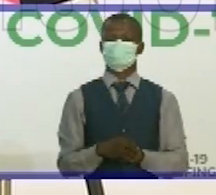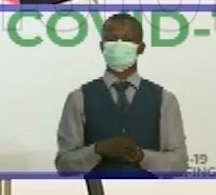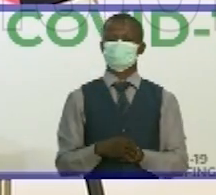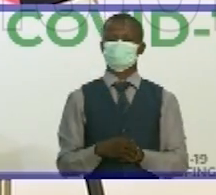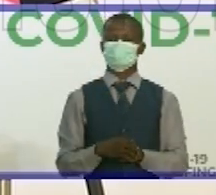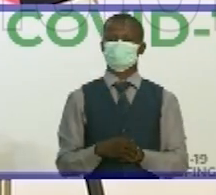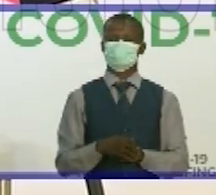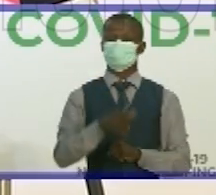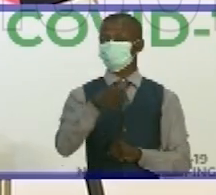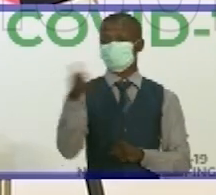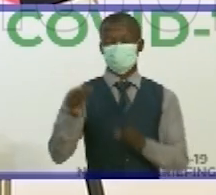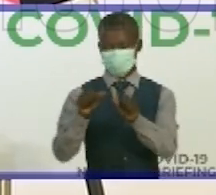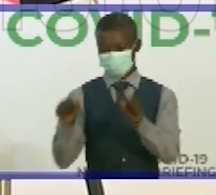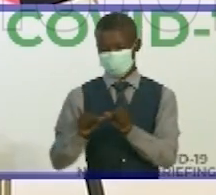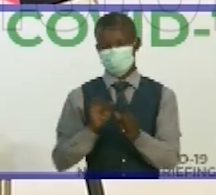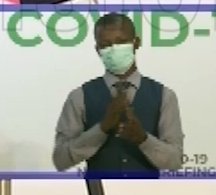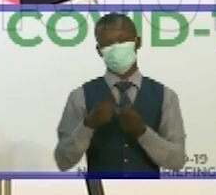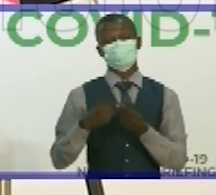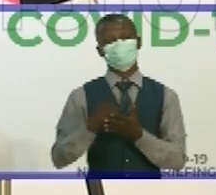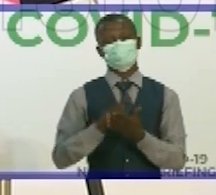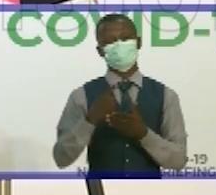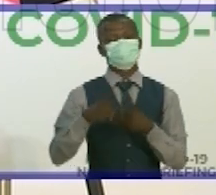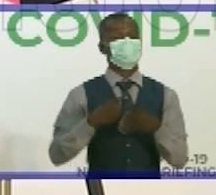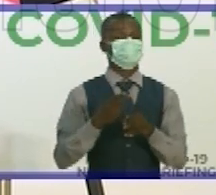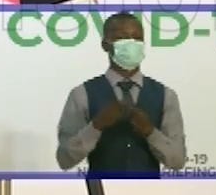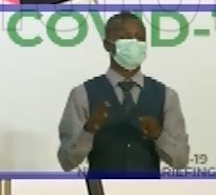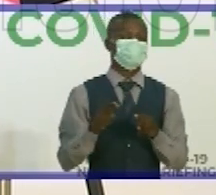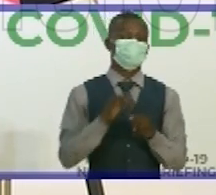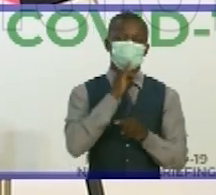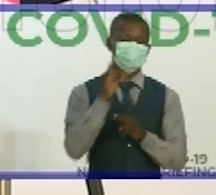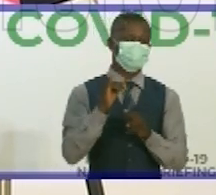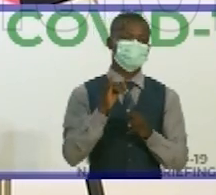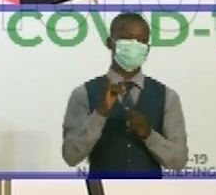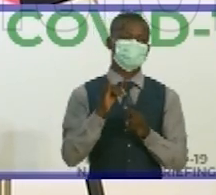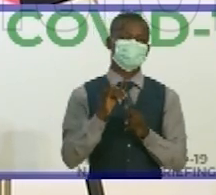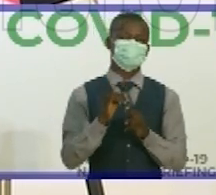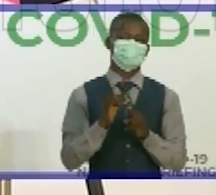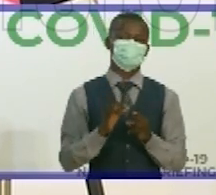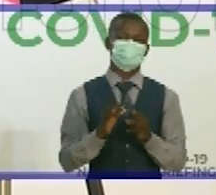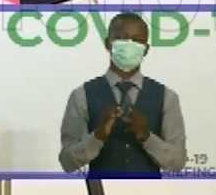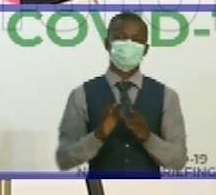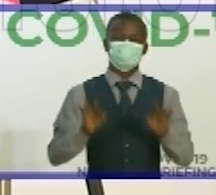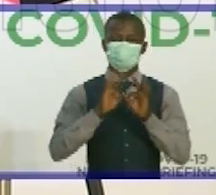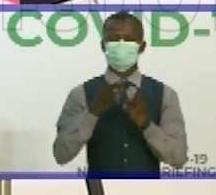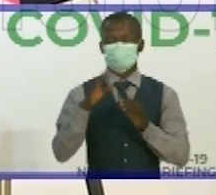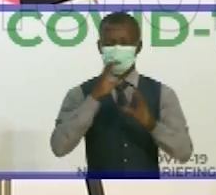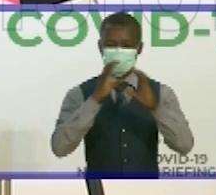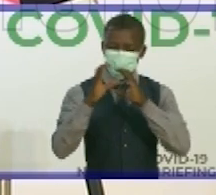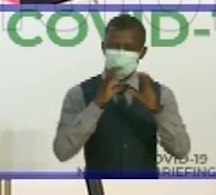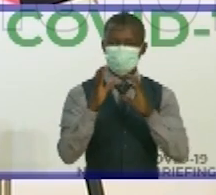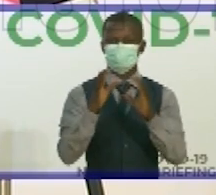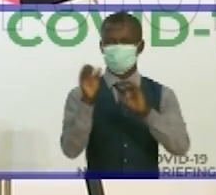The other issue I wanted to talk about briefly is the issue of communications and strategy change with regards to